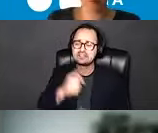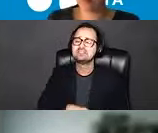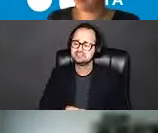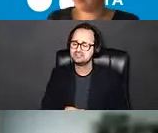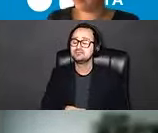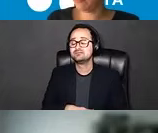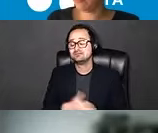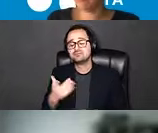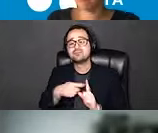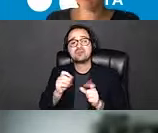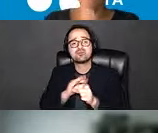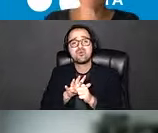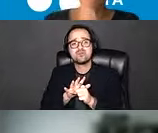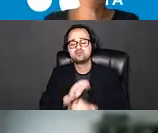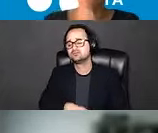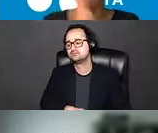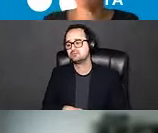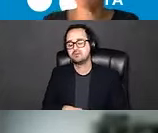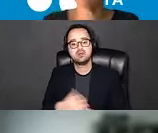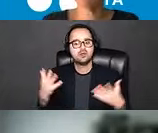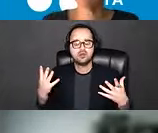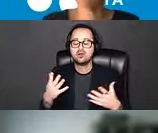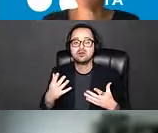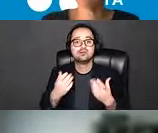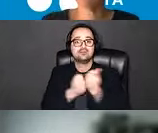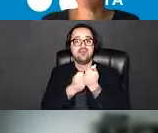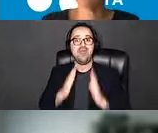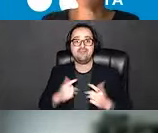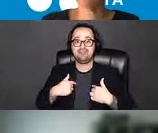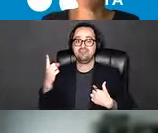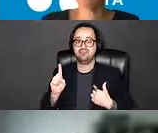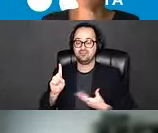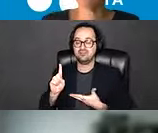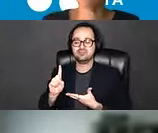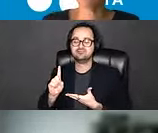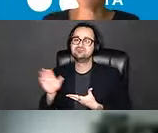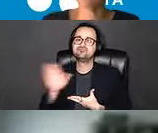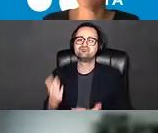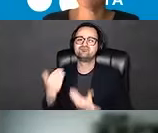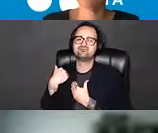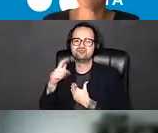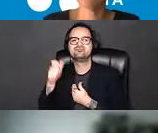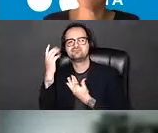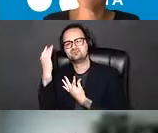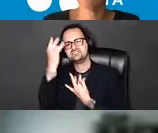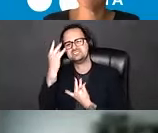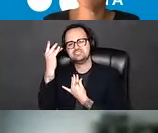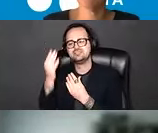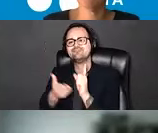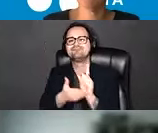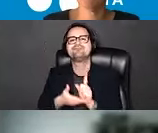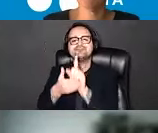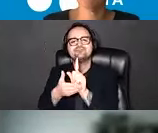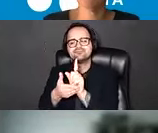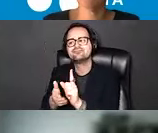the pandemic. So in terms of being an advocate, it's a part of the narrative you really need to be thinking about lifting up and helping people